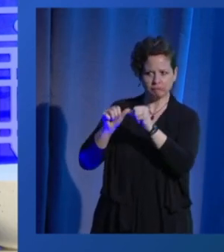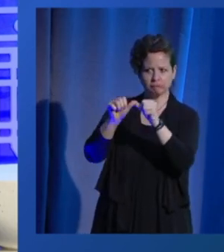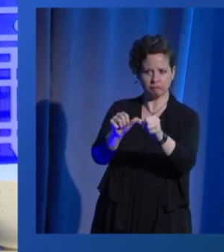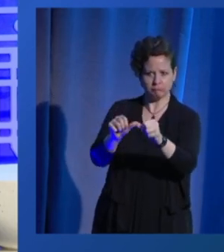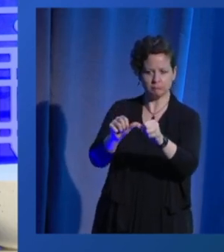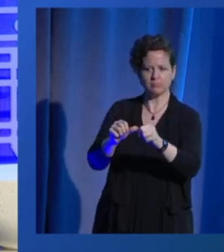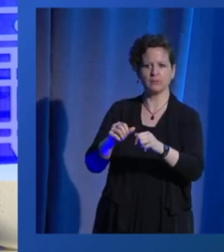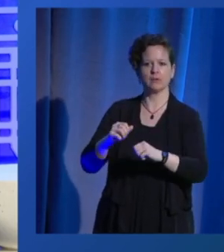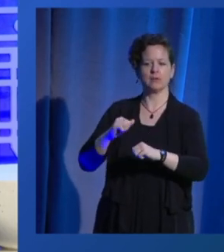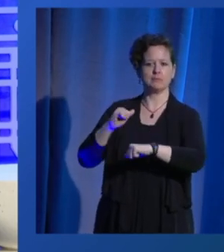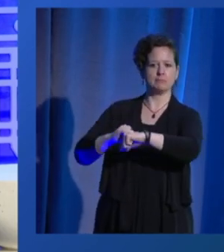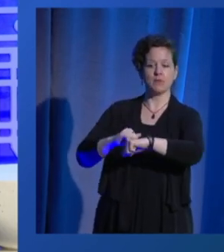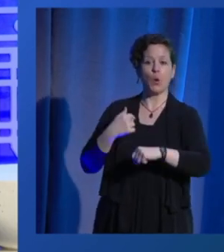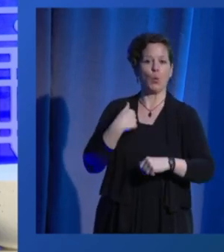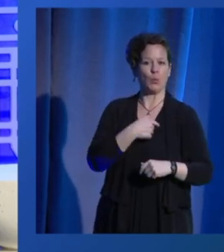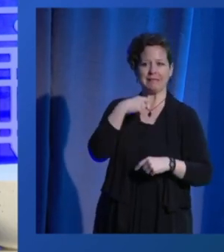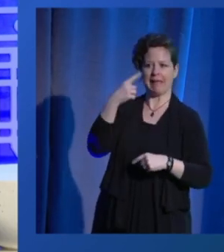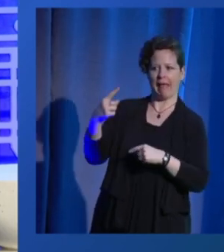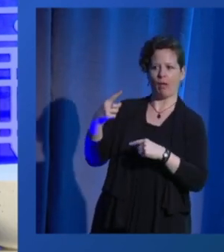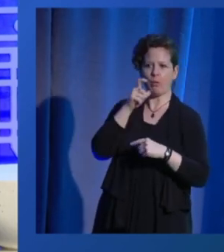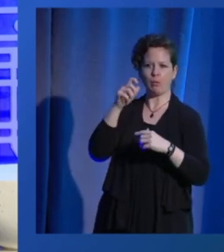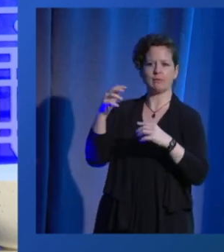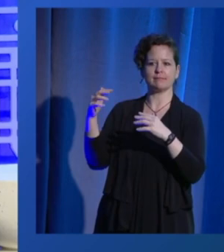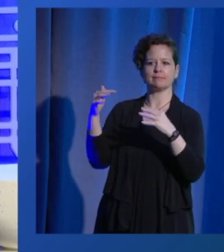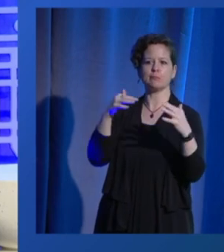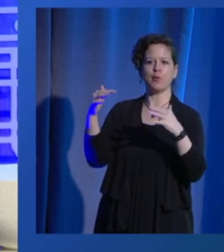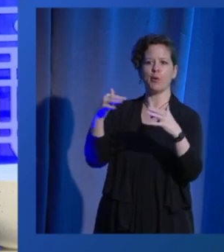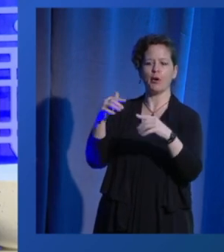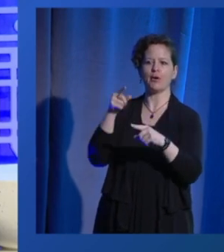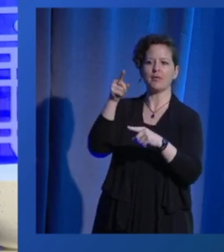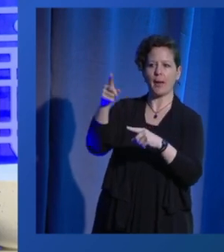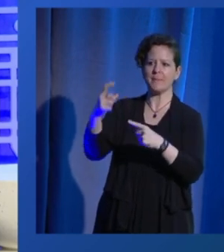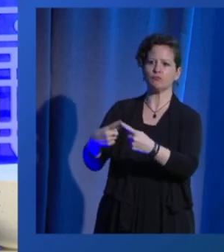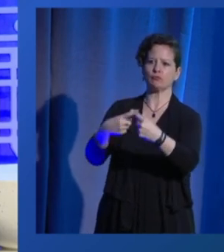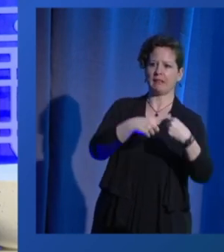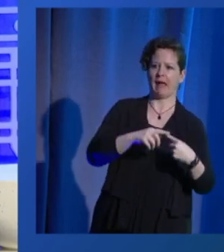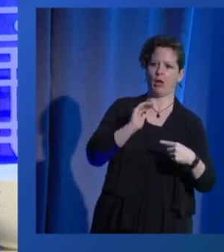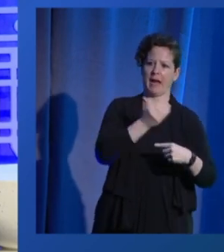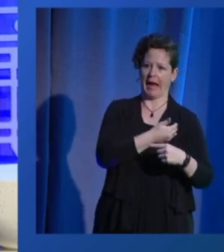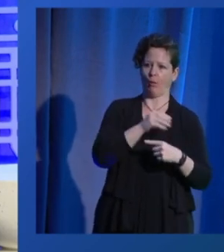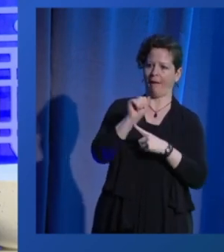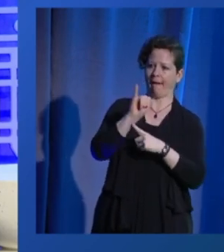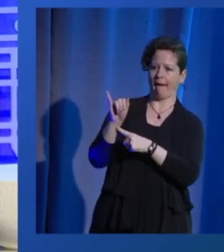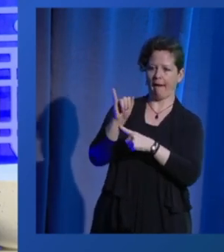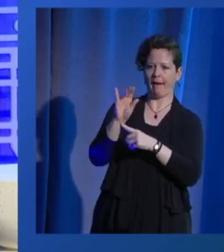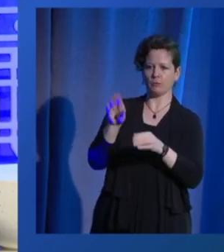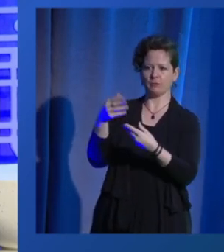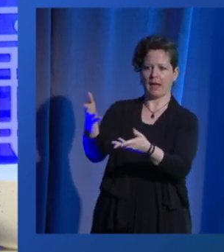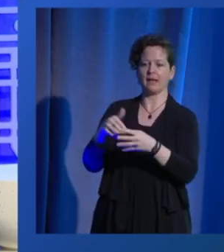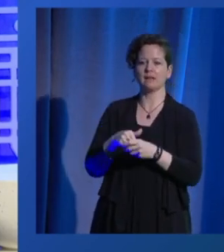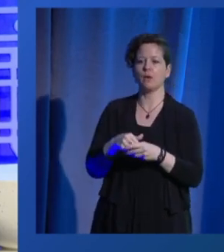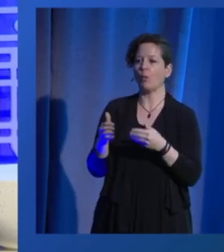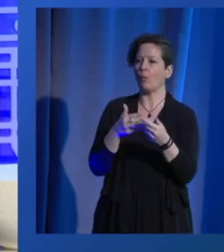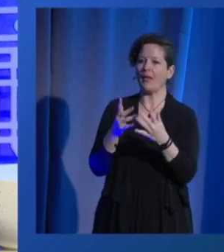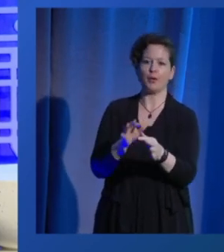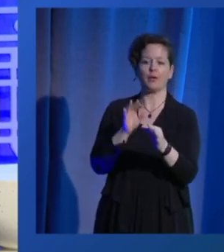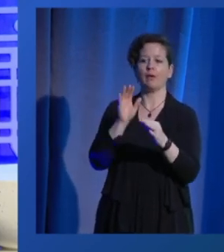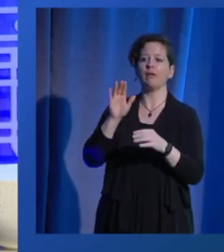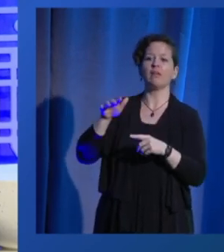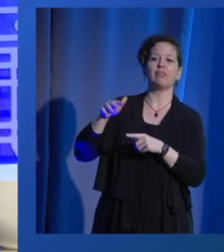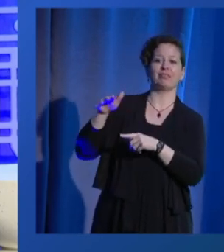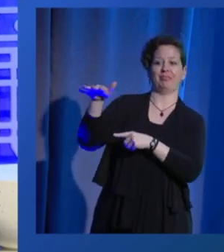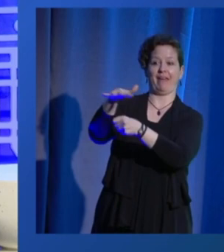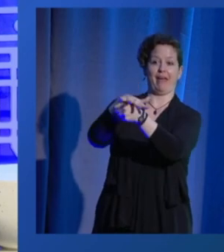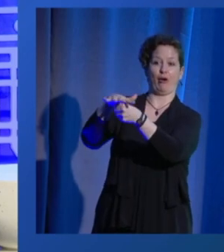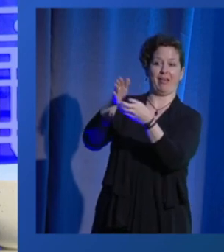to rely on AI and ml to give them decision Advance they need to know it's going to be there right whether it's perfect conditions imperfect